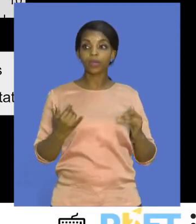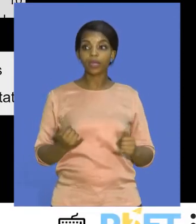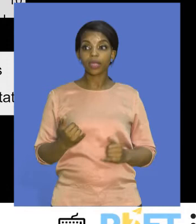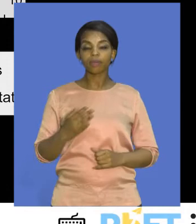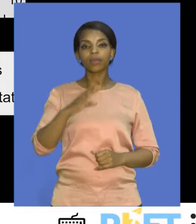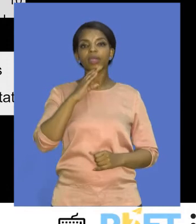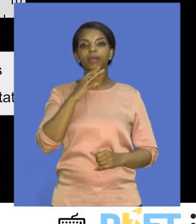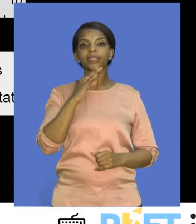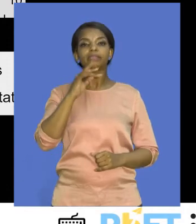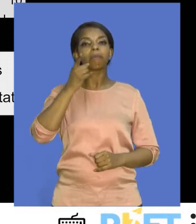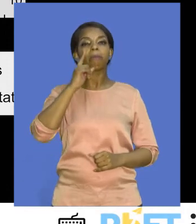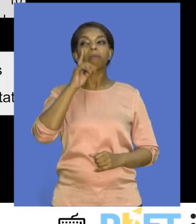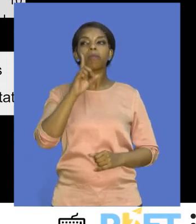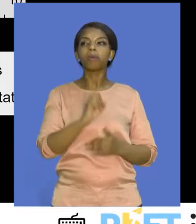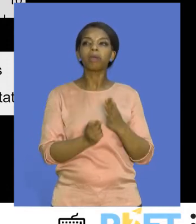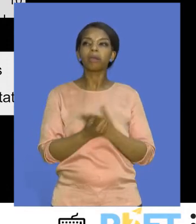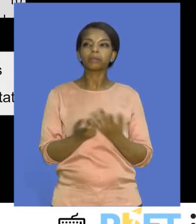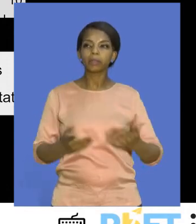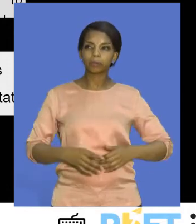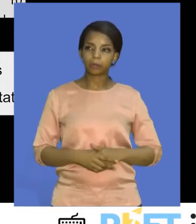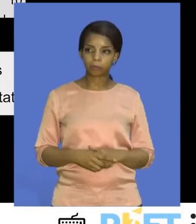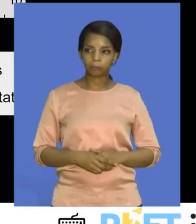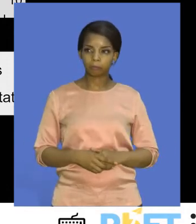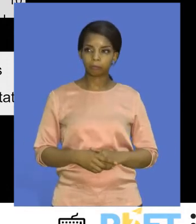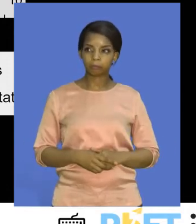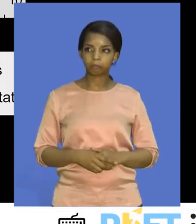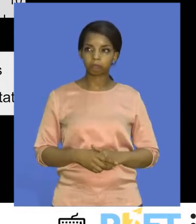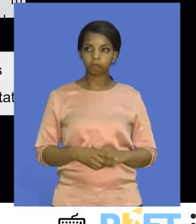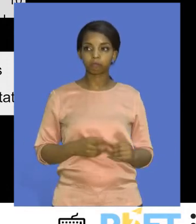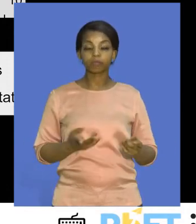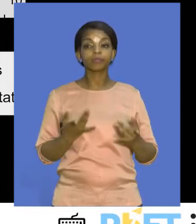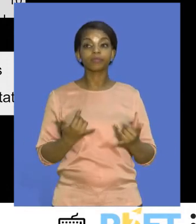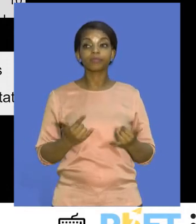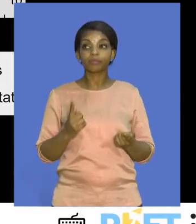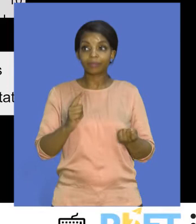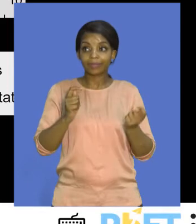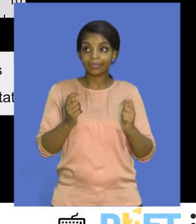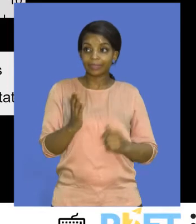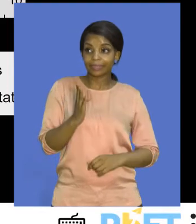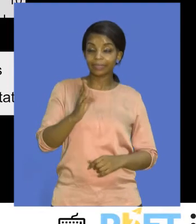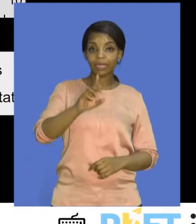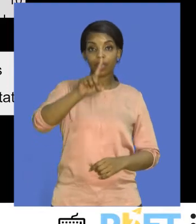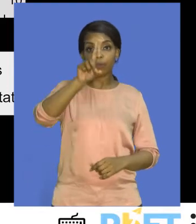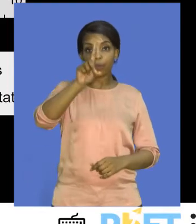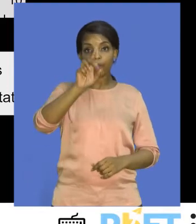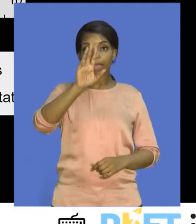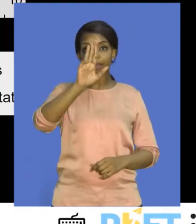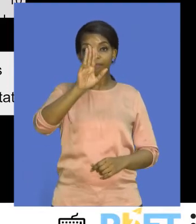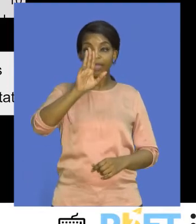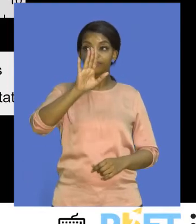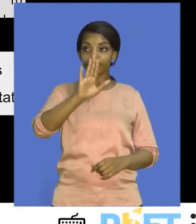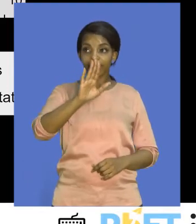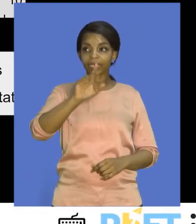-4, while Q2 becomes +4 microcoulombs. This is 159,9, which is more or